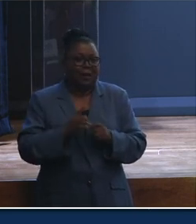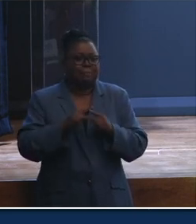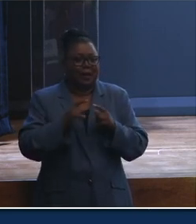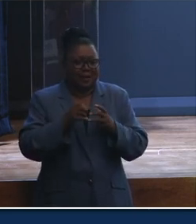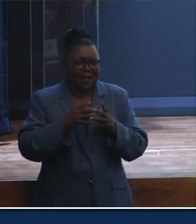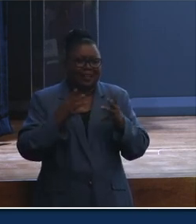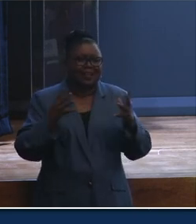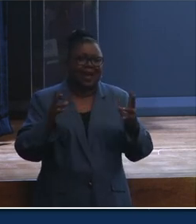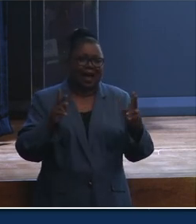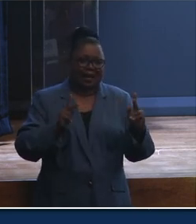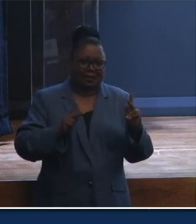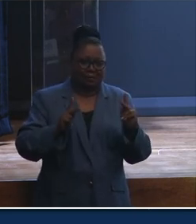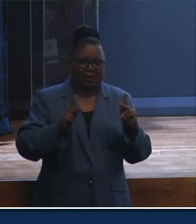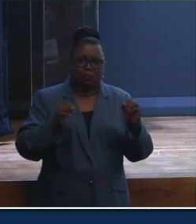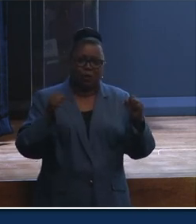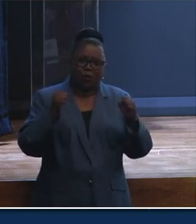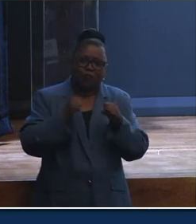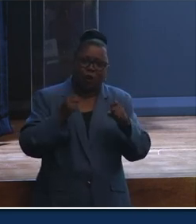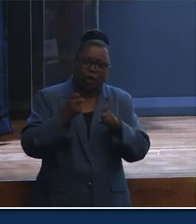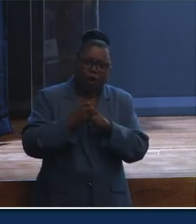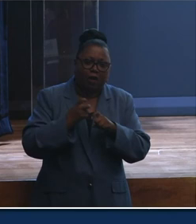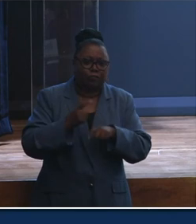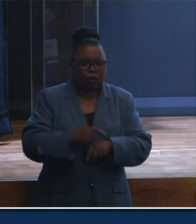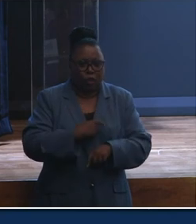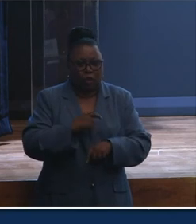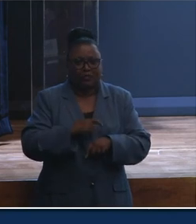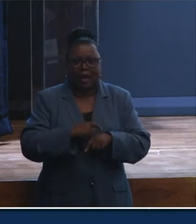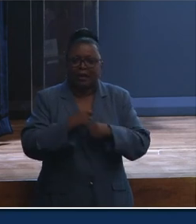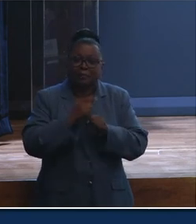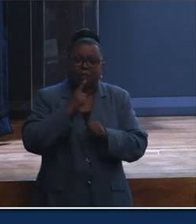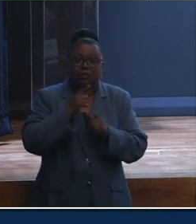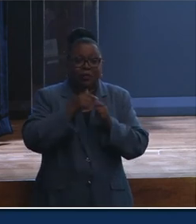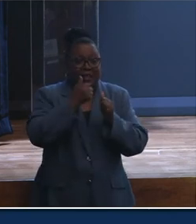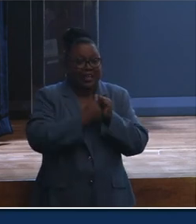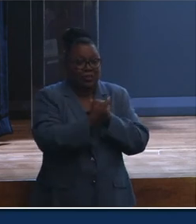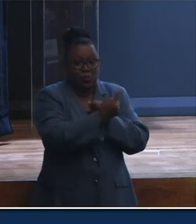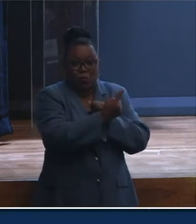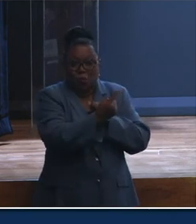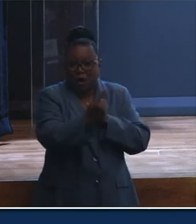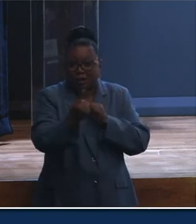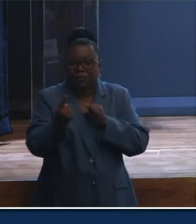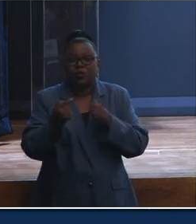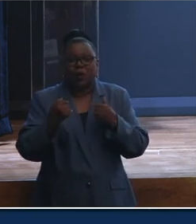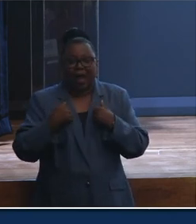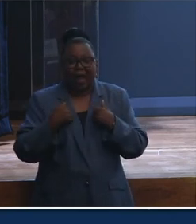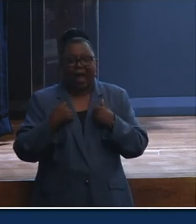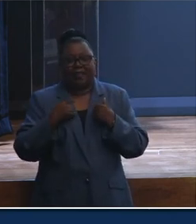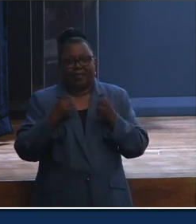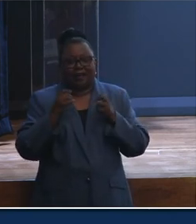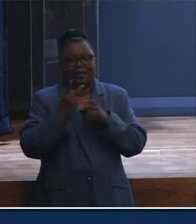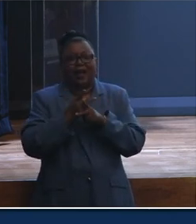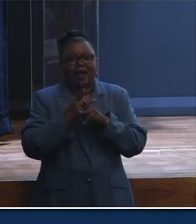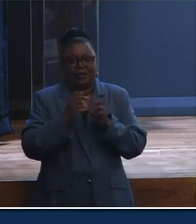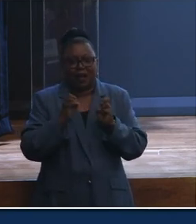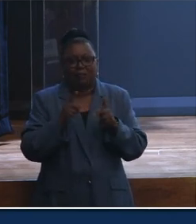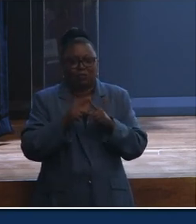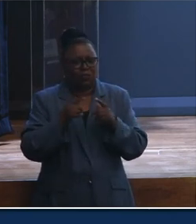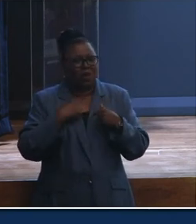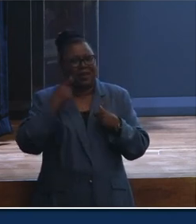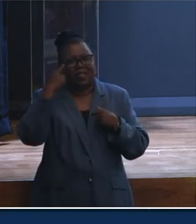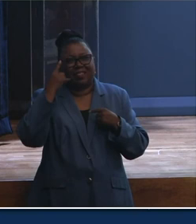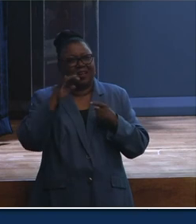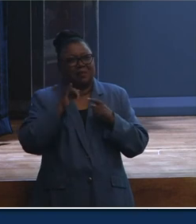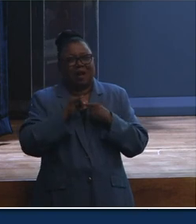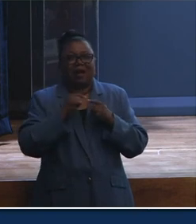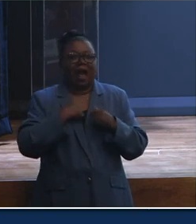a lot of people fought hard for a long time to make sure that each and every one of you had the kind of opportunity where you didn't have to think